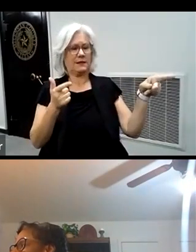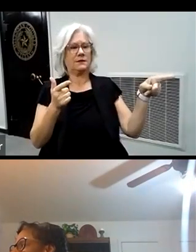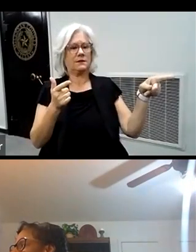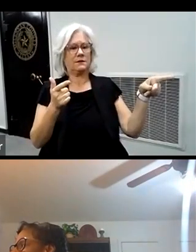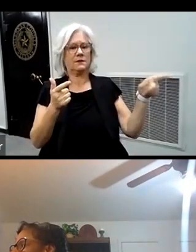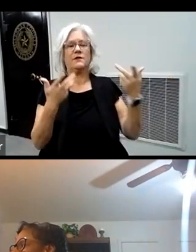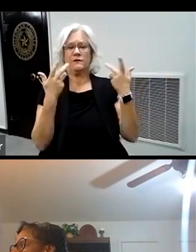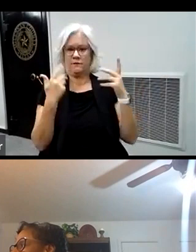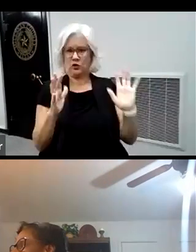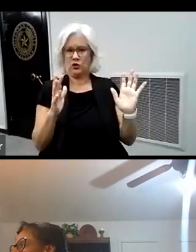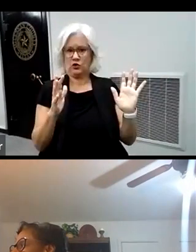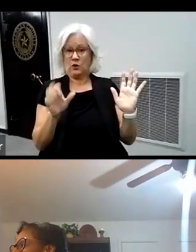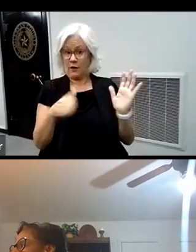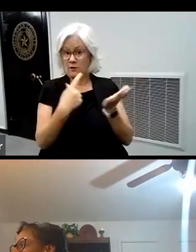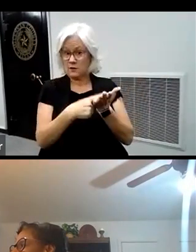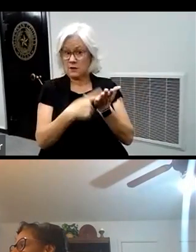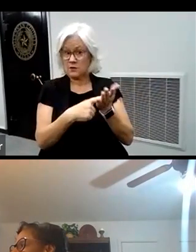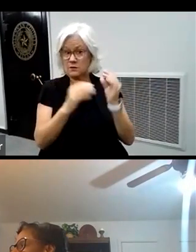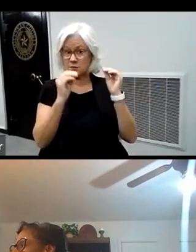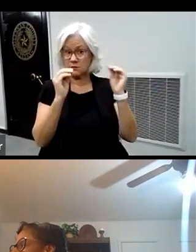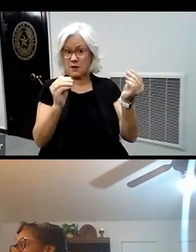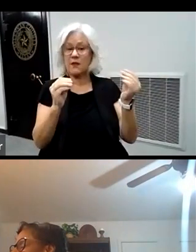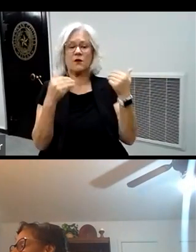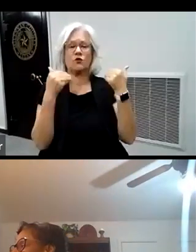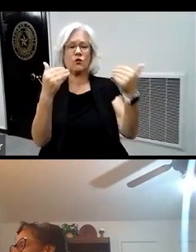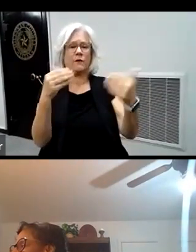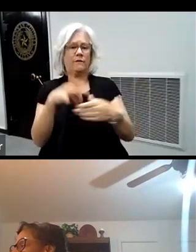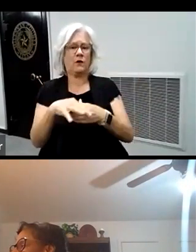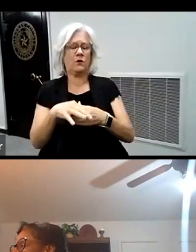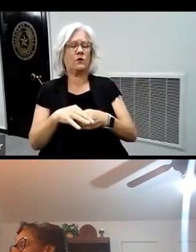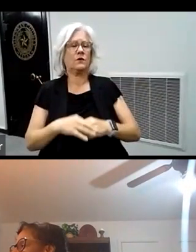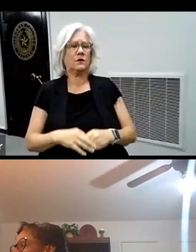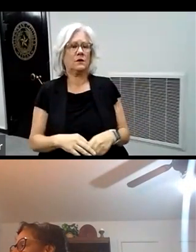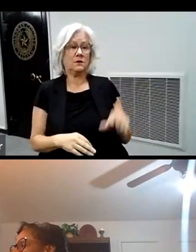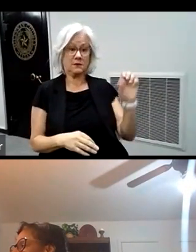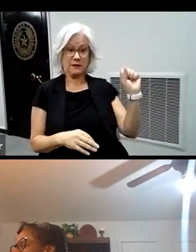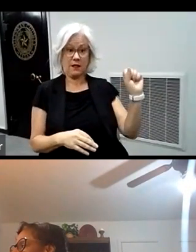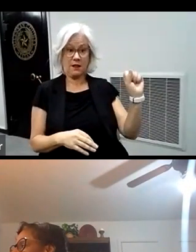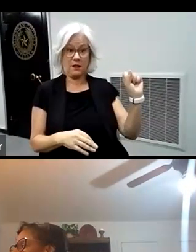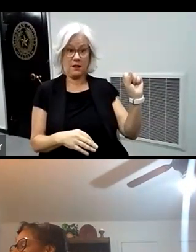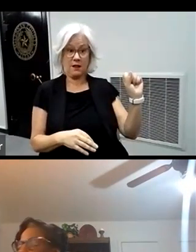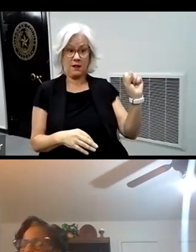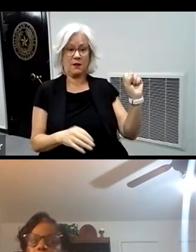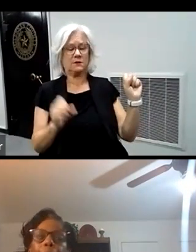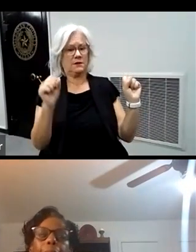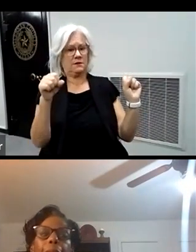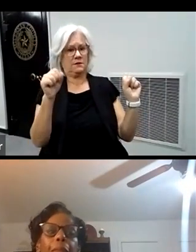Motion been made, second. Any other discussion? No other discussion, call for a vote. Commissioner Snell.